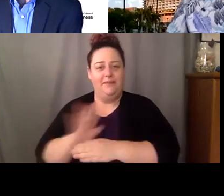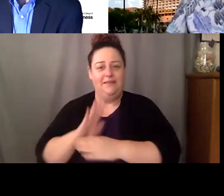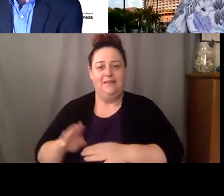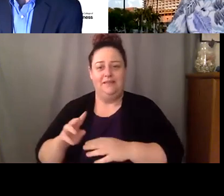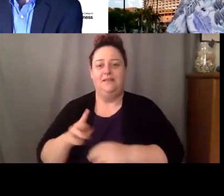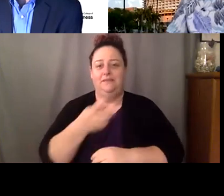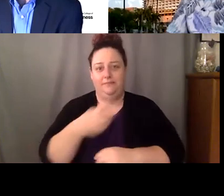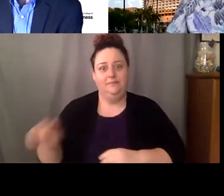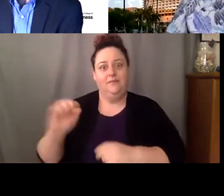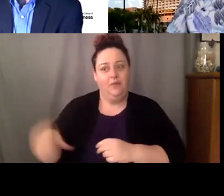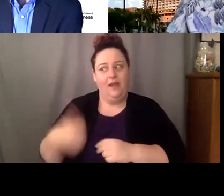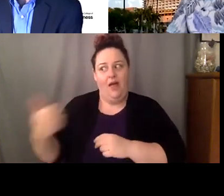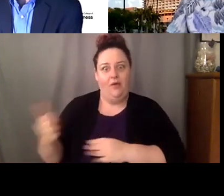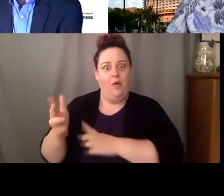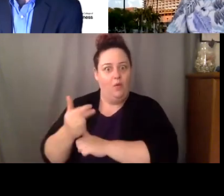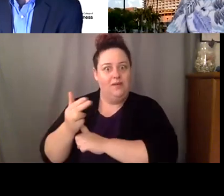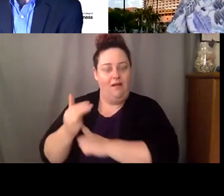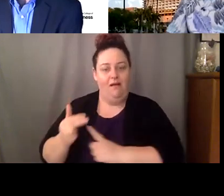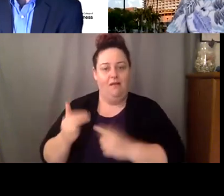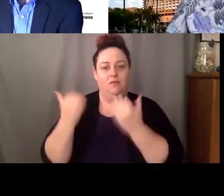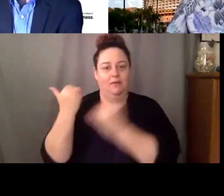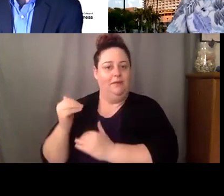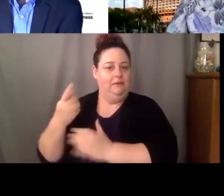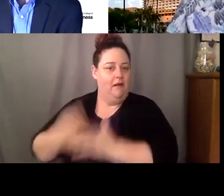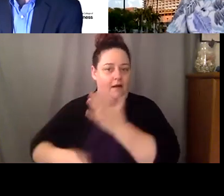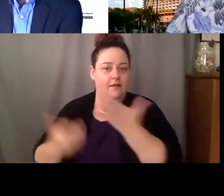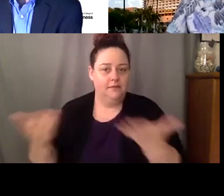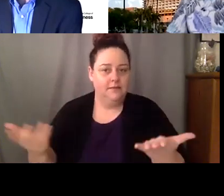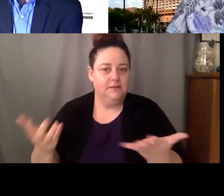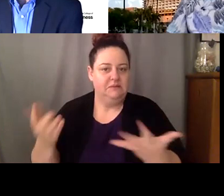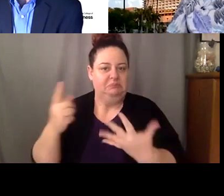other hotel to limit costs and things like that.